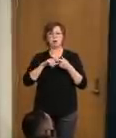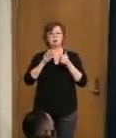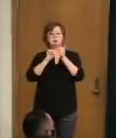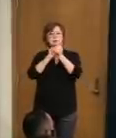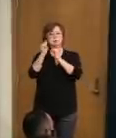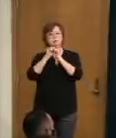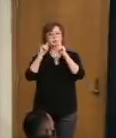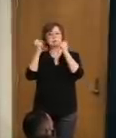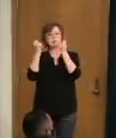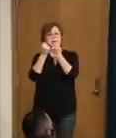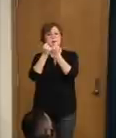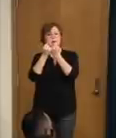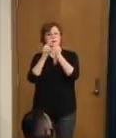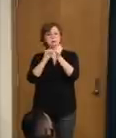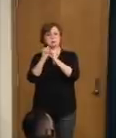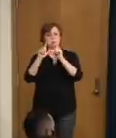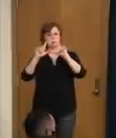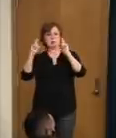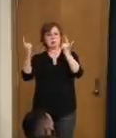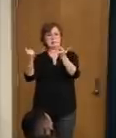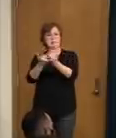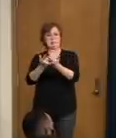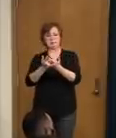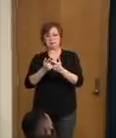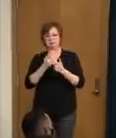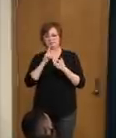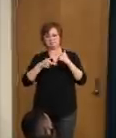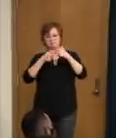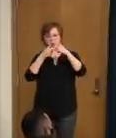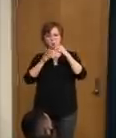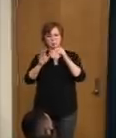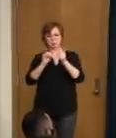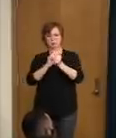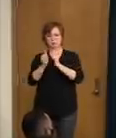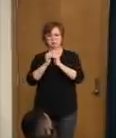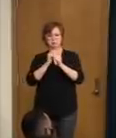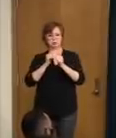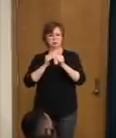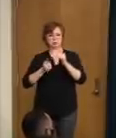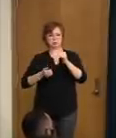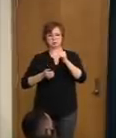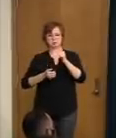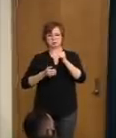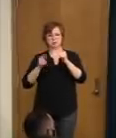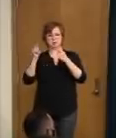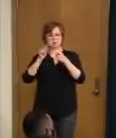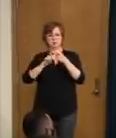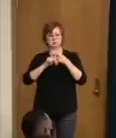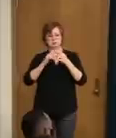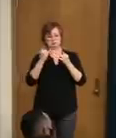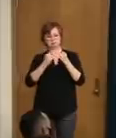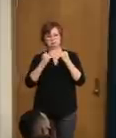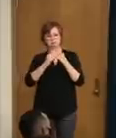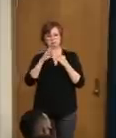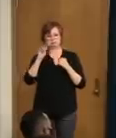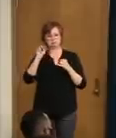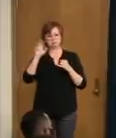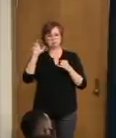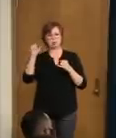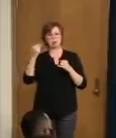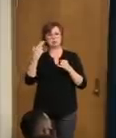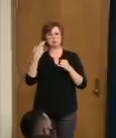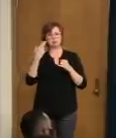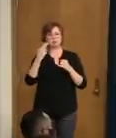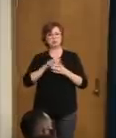been told that maybe they're going to need to hold off on getting back to where they were before the restrictions until at least the end of March. What can you tell us